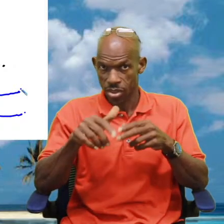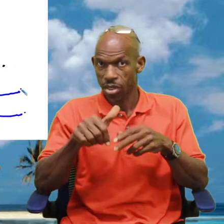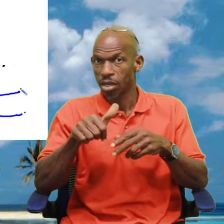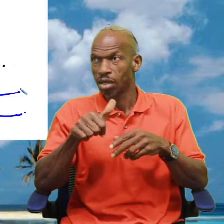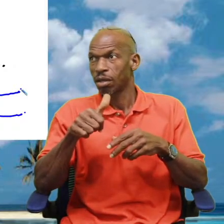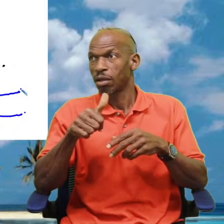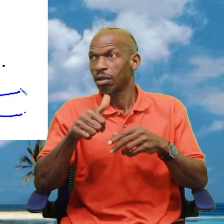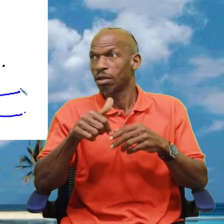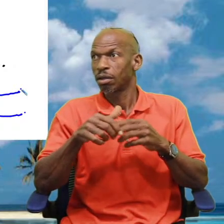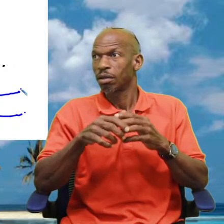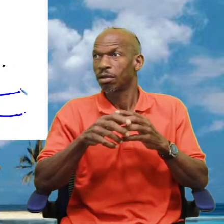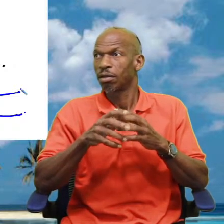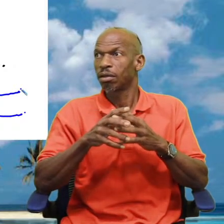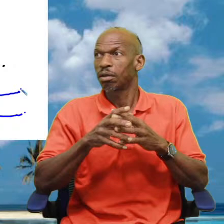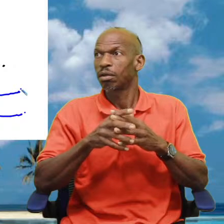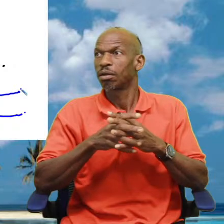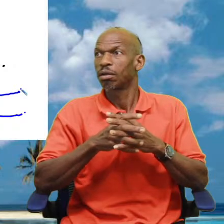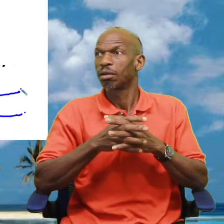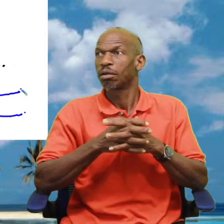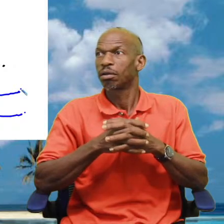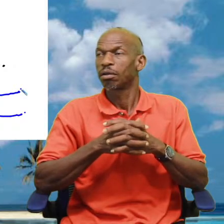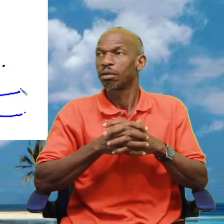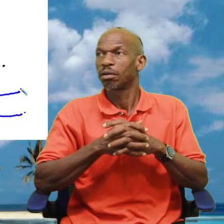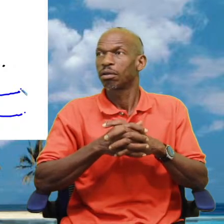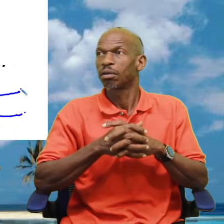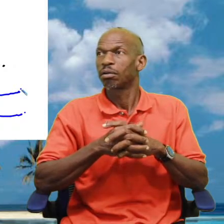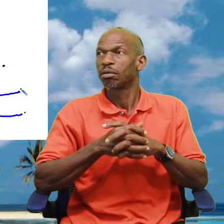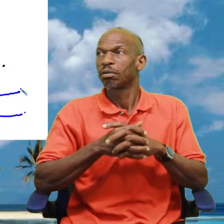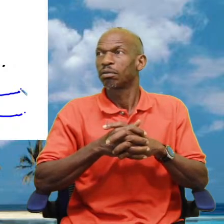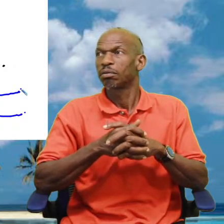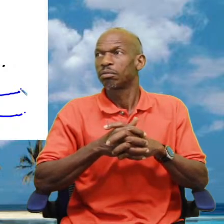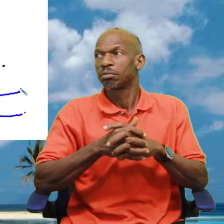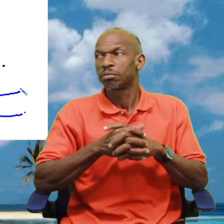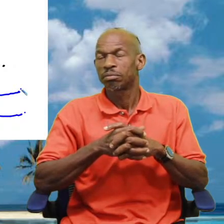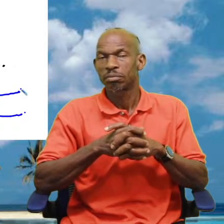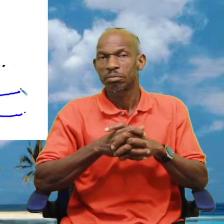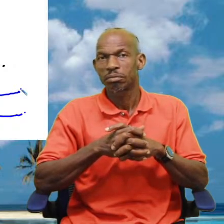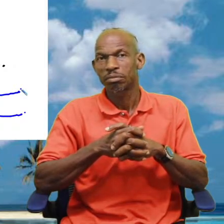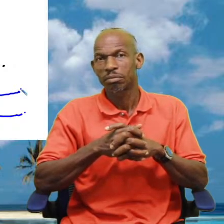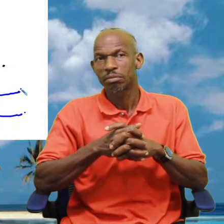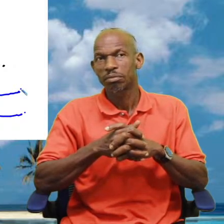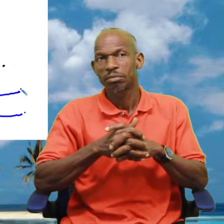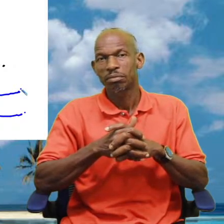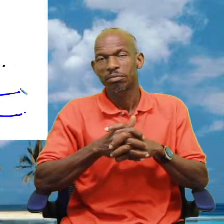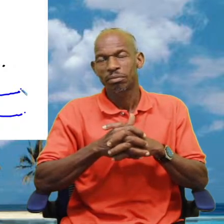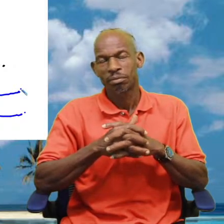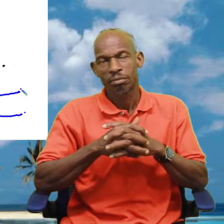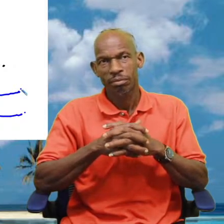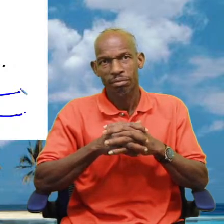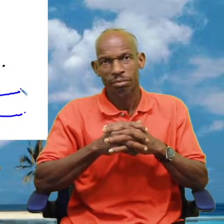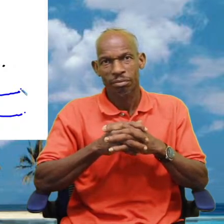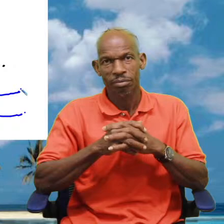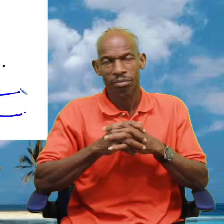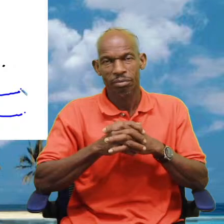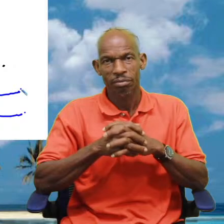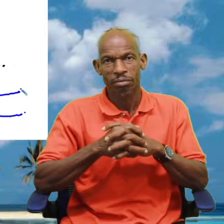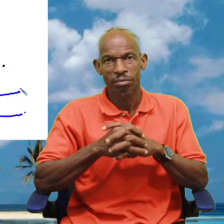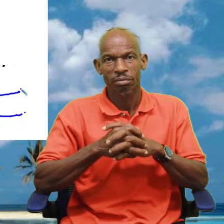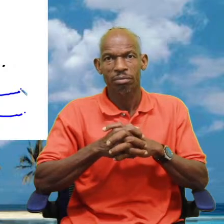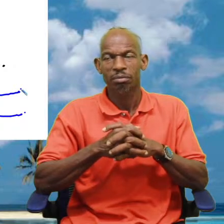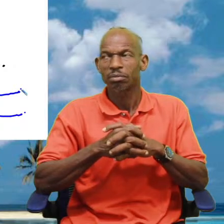I want to do it now. I want to combine. All right. So let's look at I'm going back